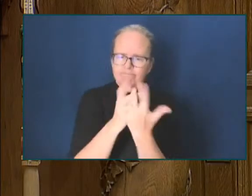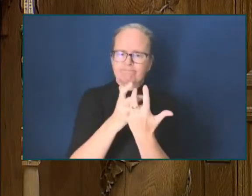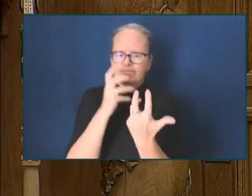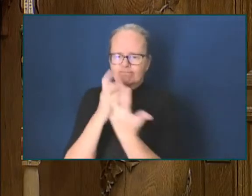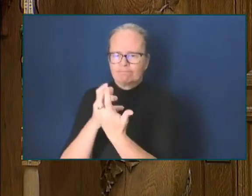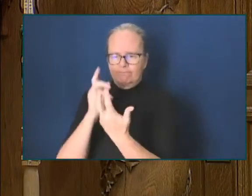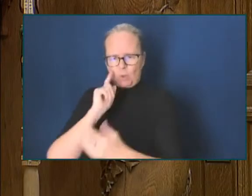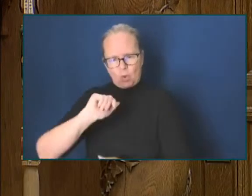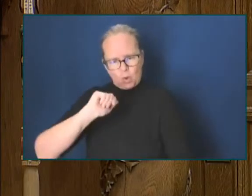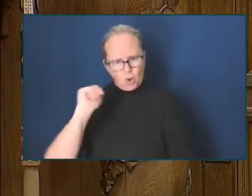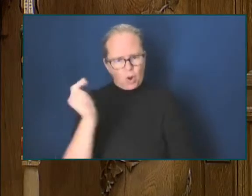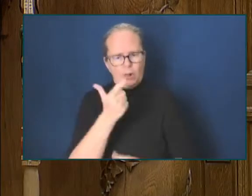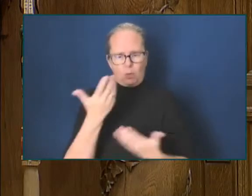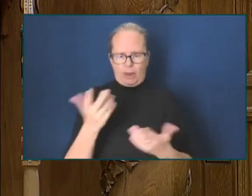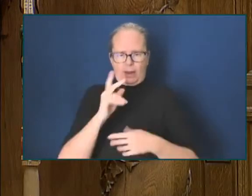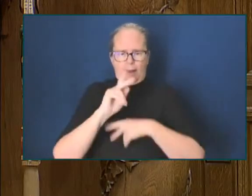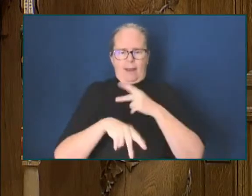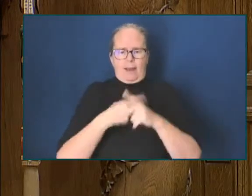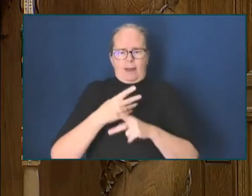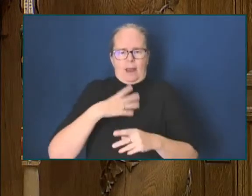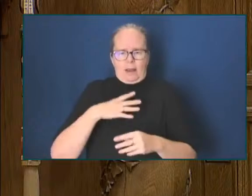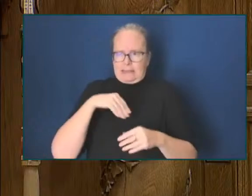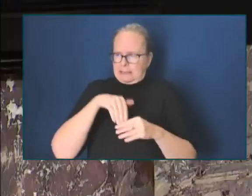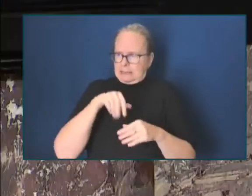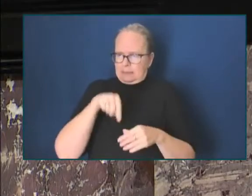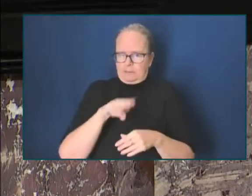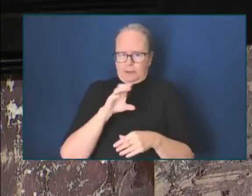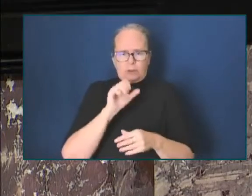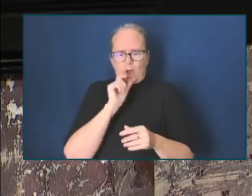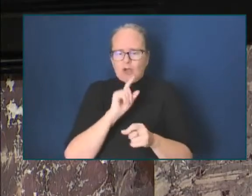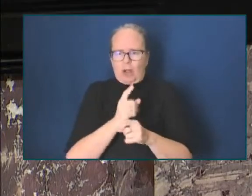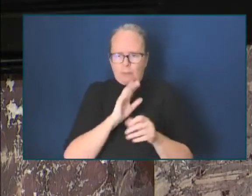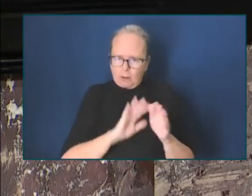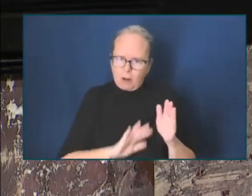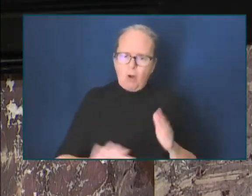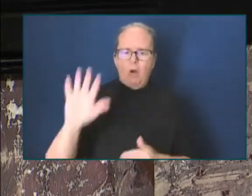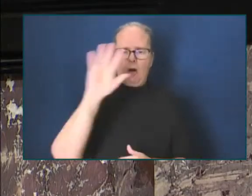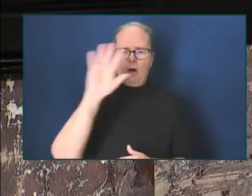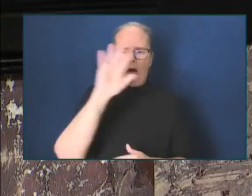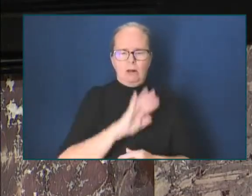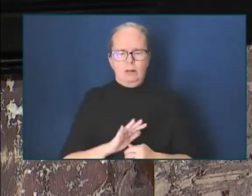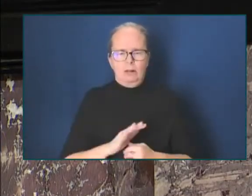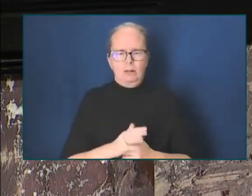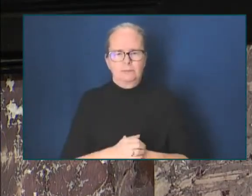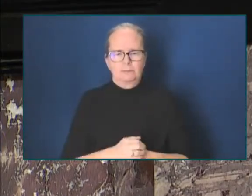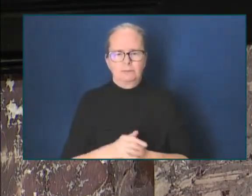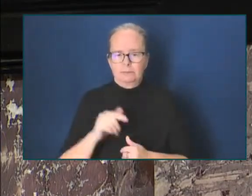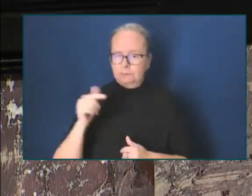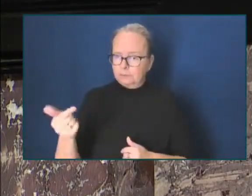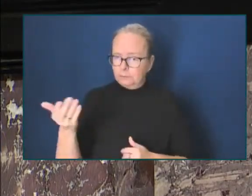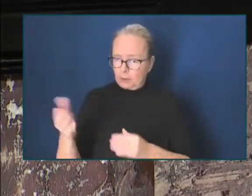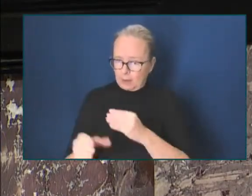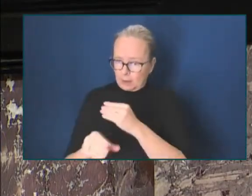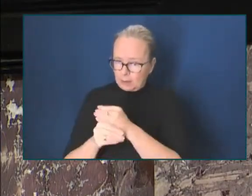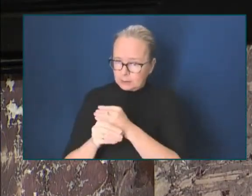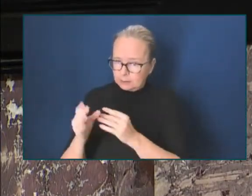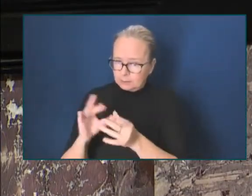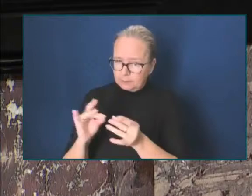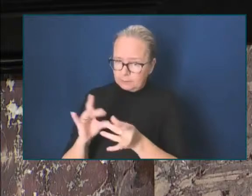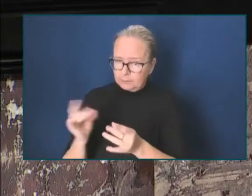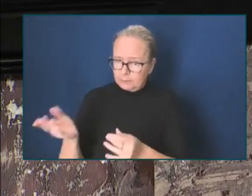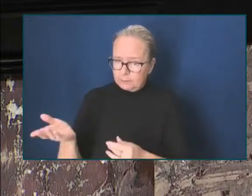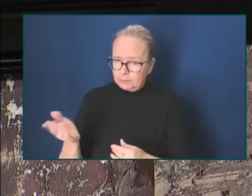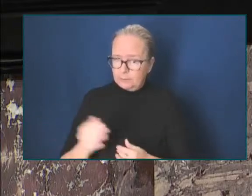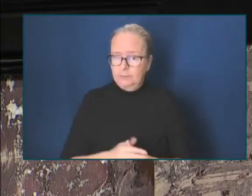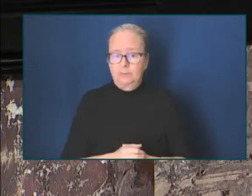Member for Nechako Lakes supplemental. Thank you, Honourable Chair, and I want to thank the Minister for his response. And we're very appreciative of the hospital that will be